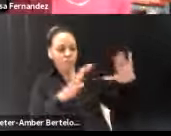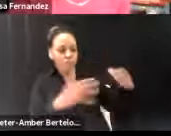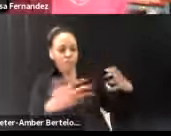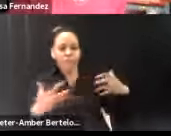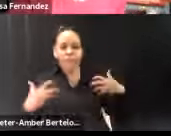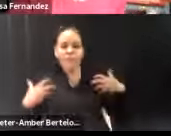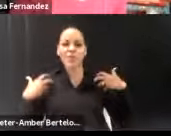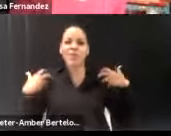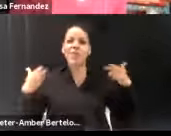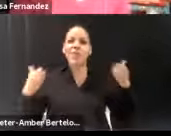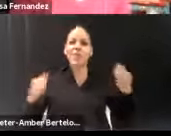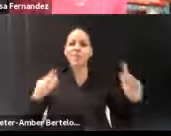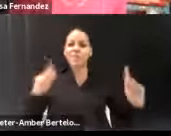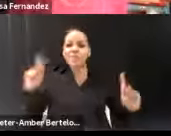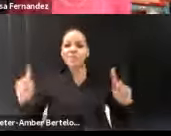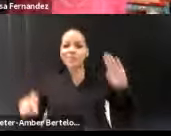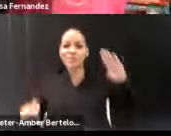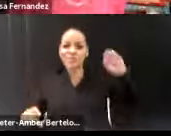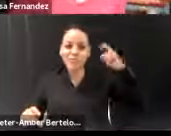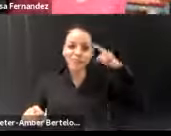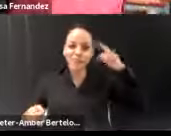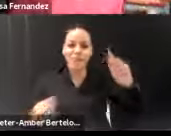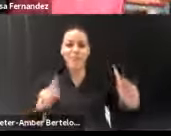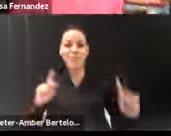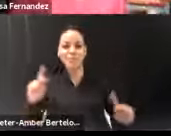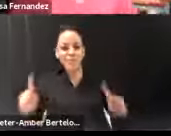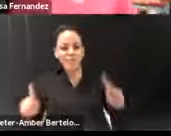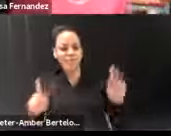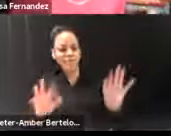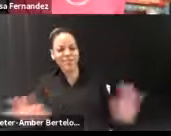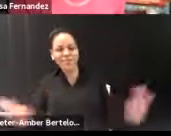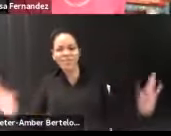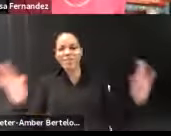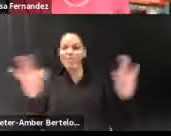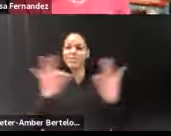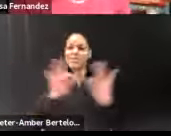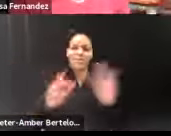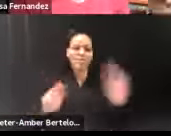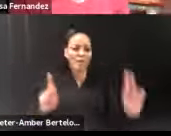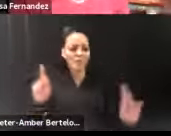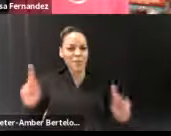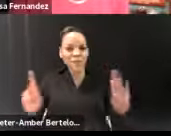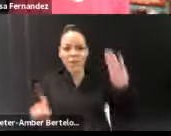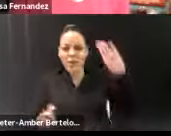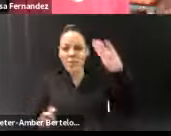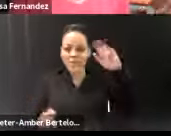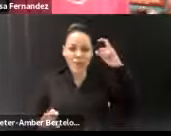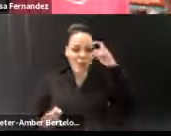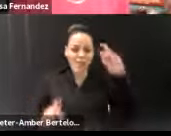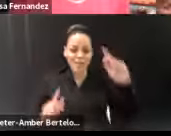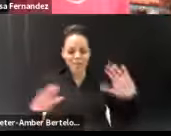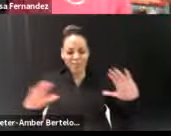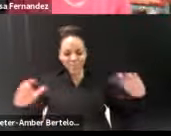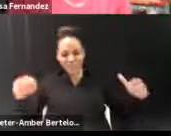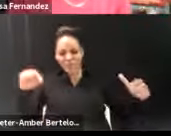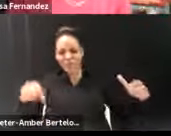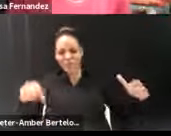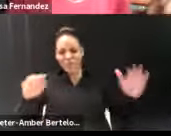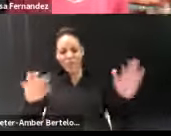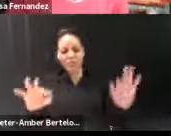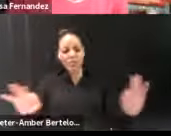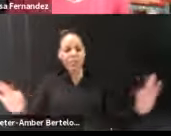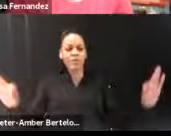people, Bronx people, essential people, Bronx people, essential people, Bronx people, essential